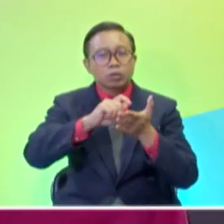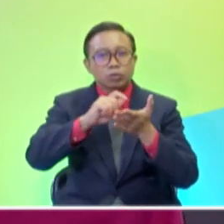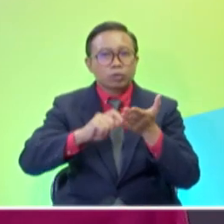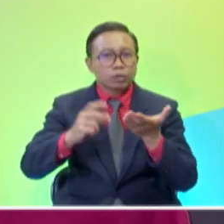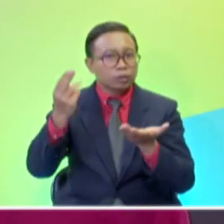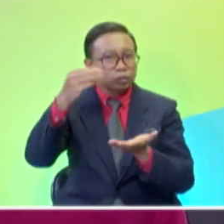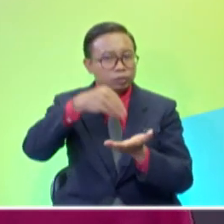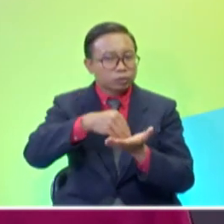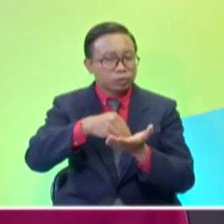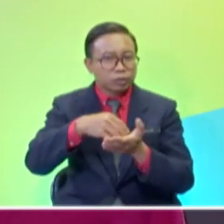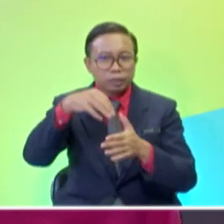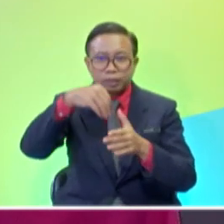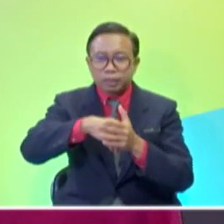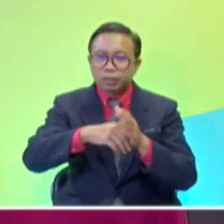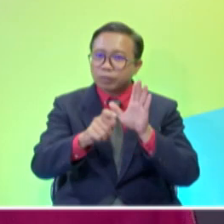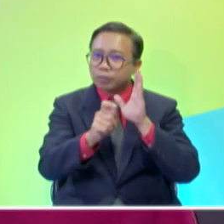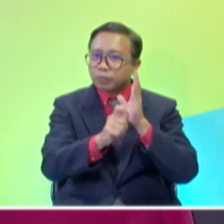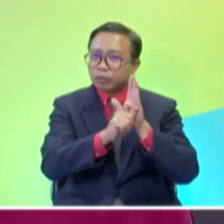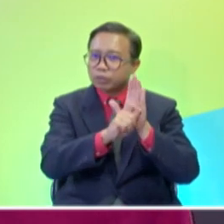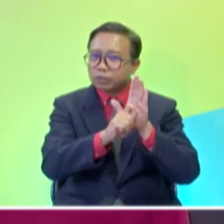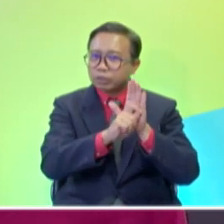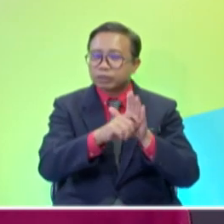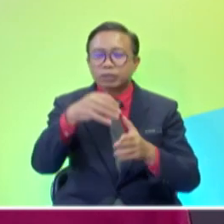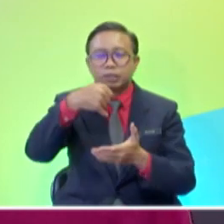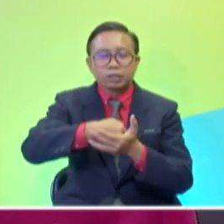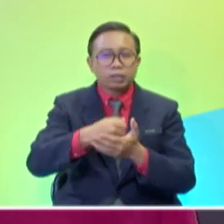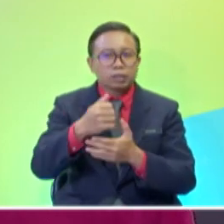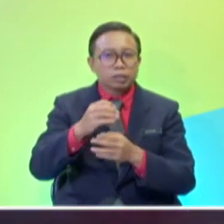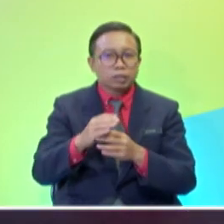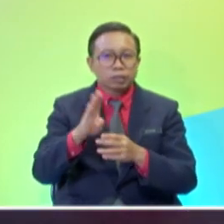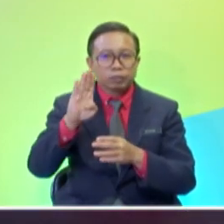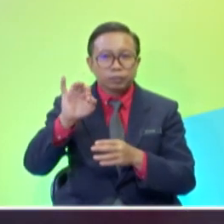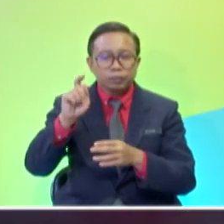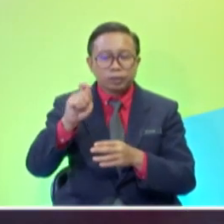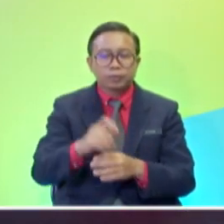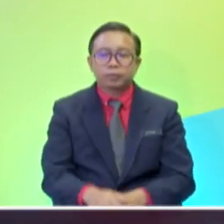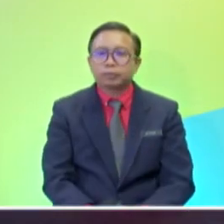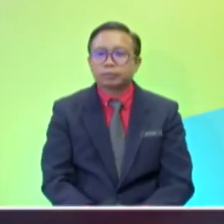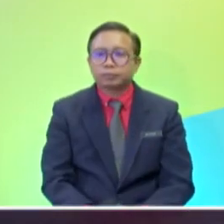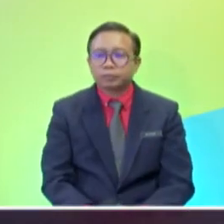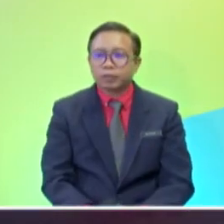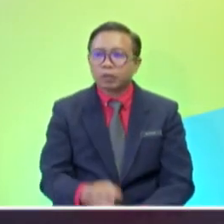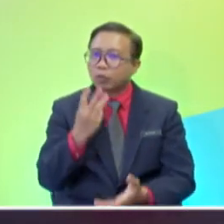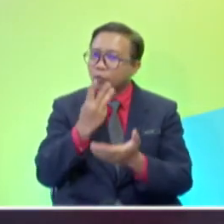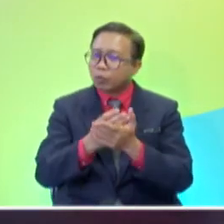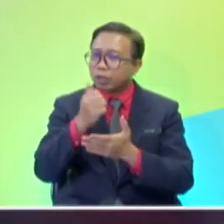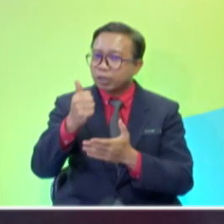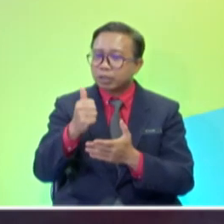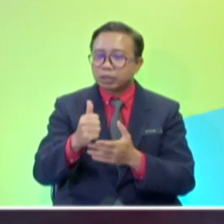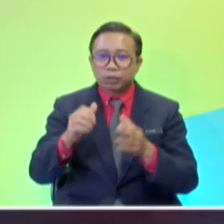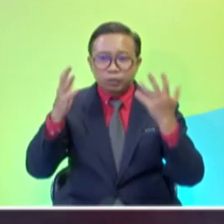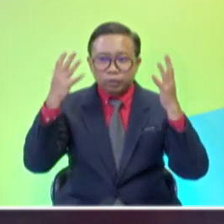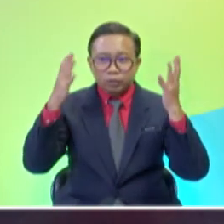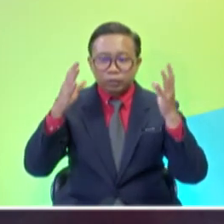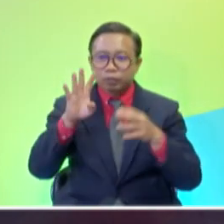the positive using a bit because you're using the word cold. Okay, well done. Good job, Frida. I'll give you